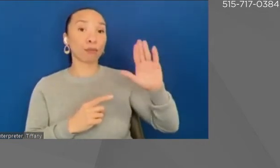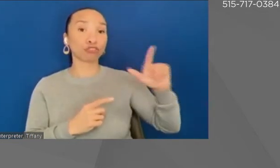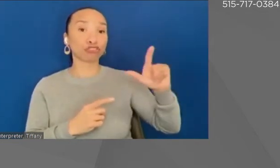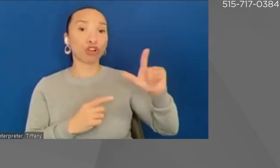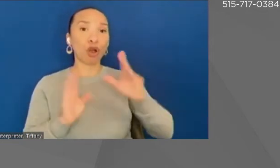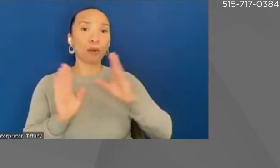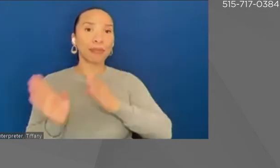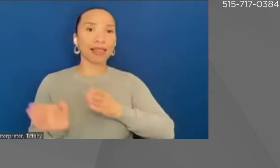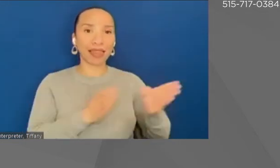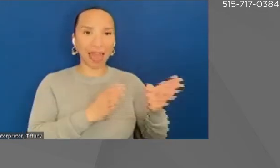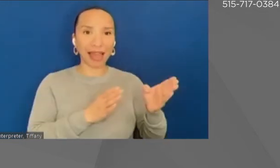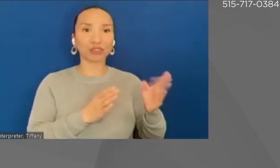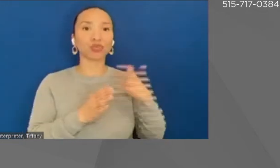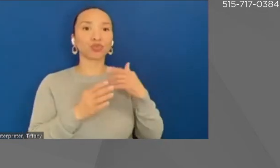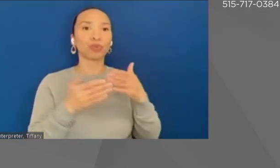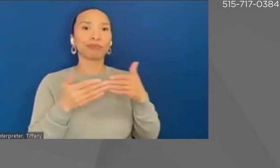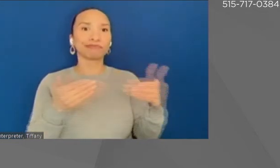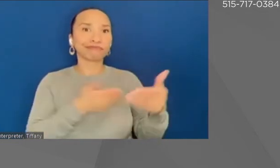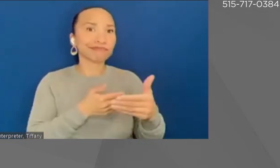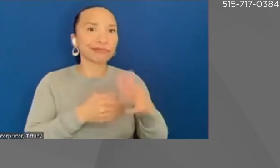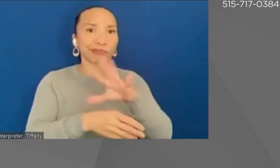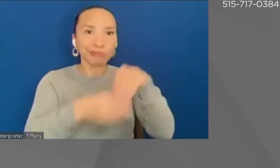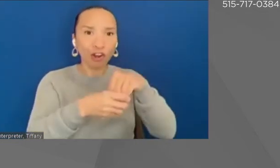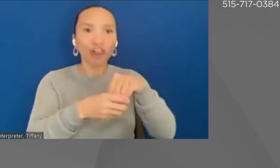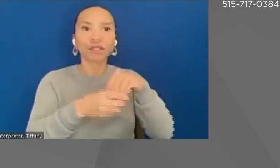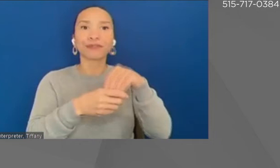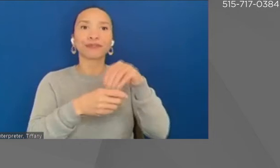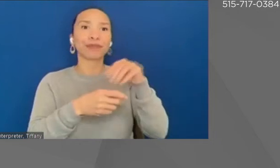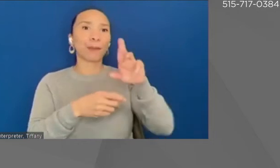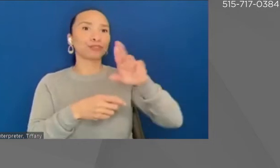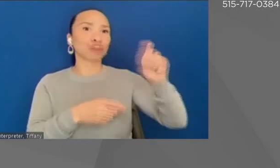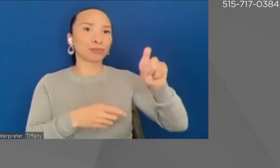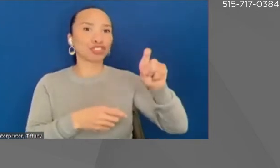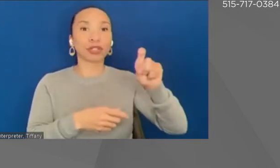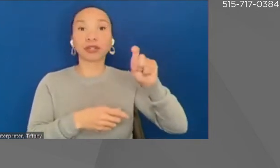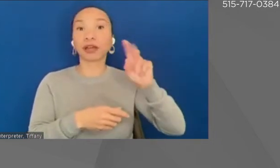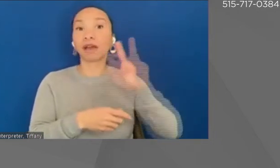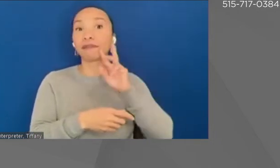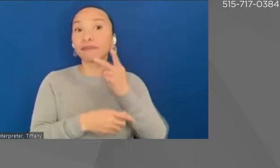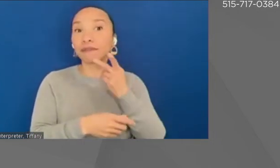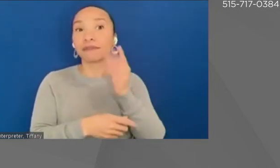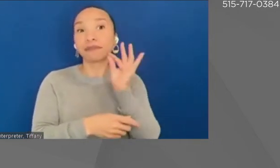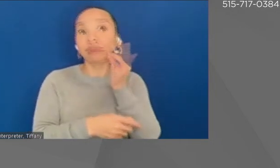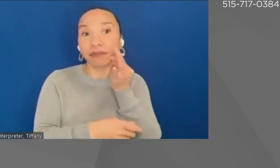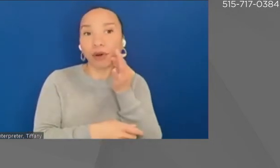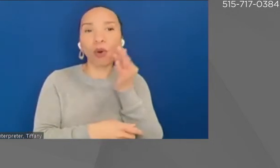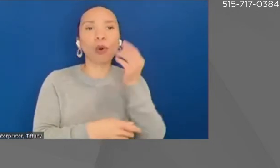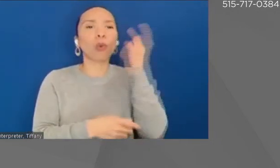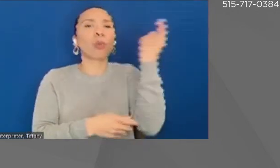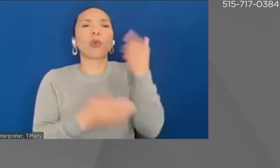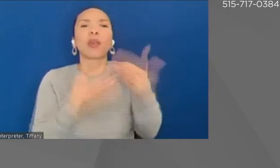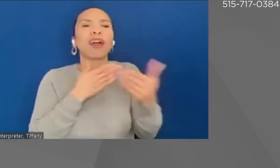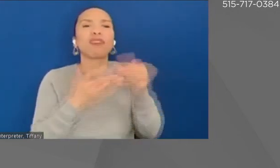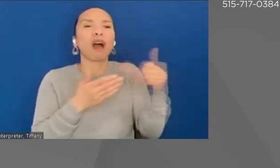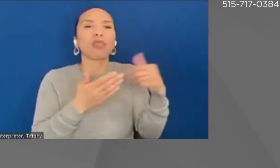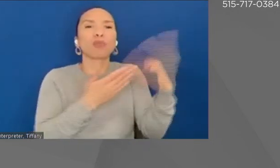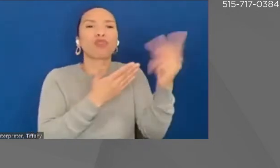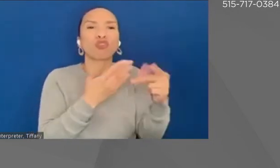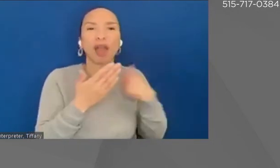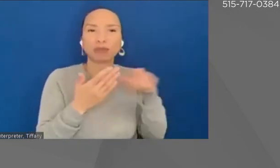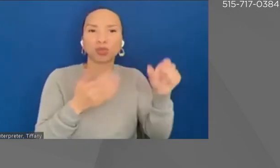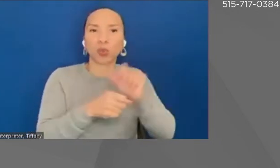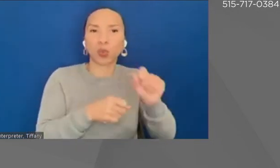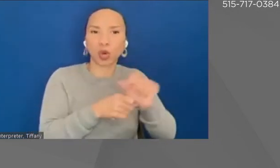part of prescription produce or other initiatives that we're working on? I wish I had